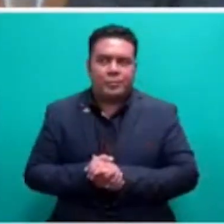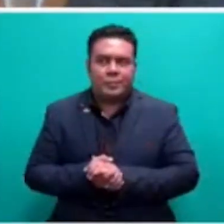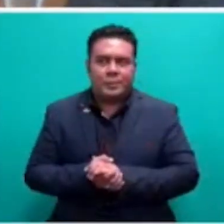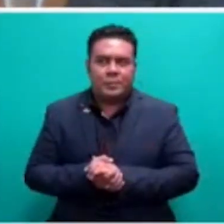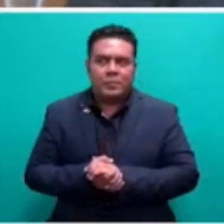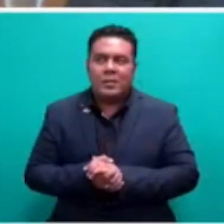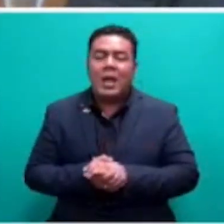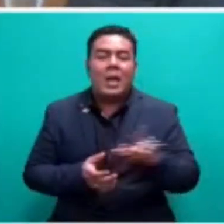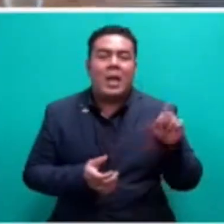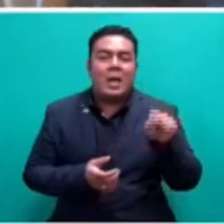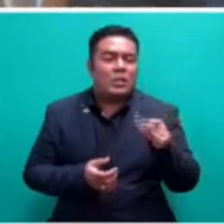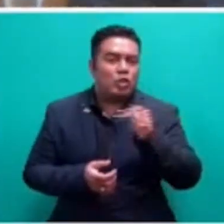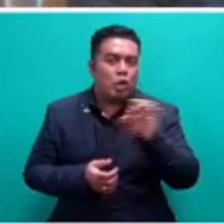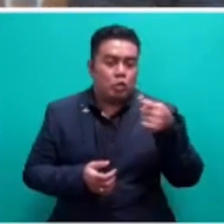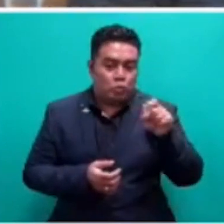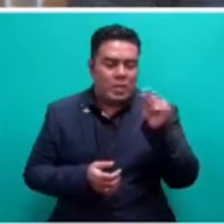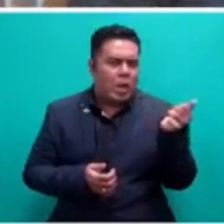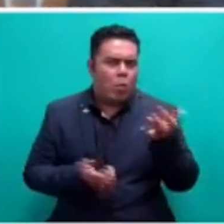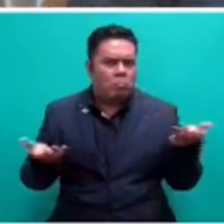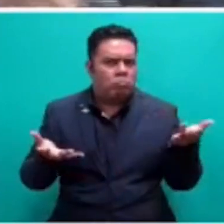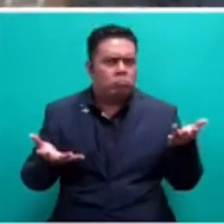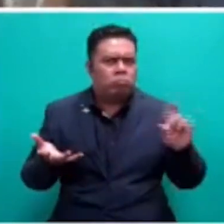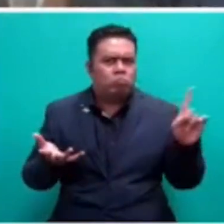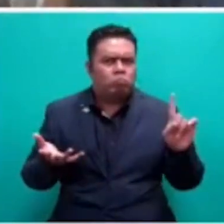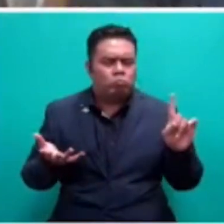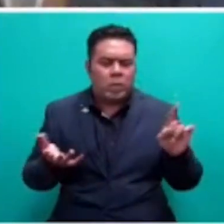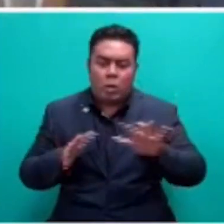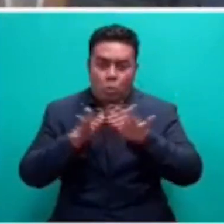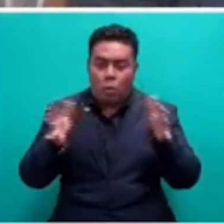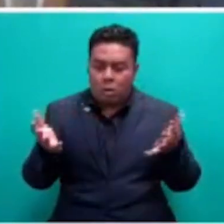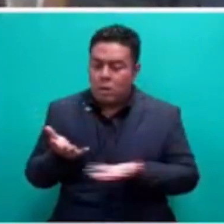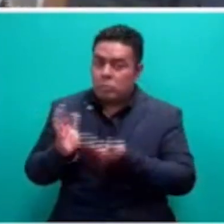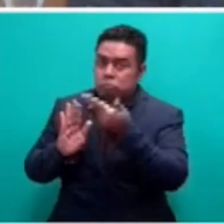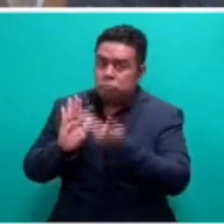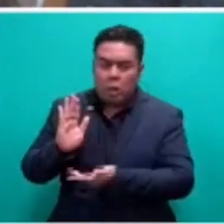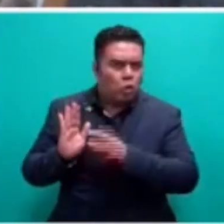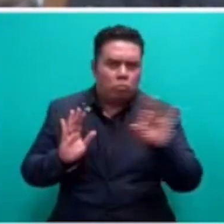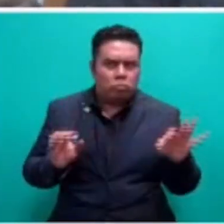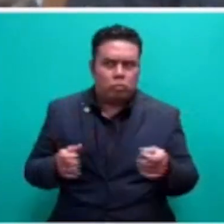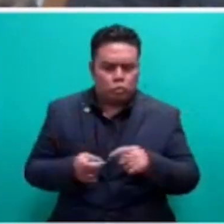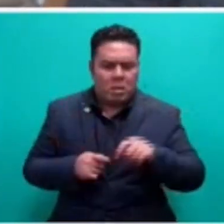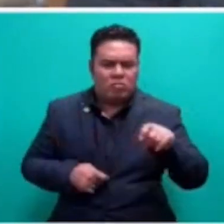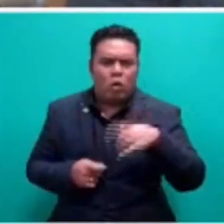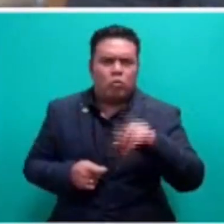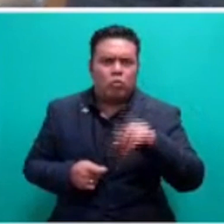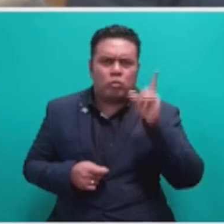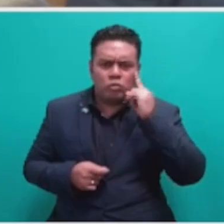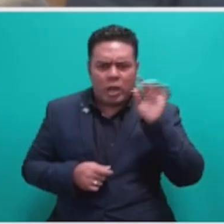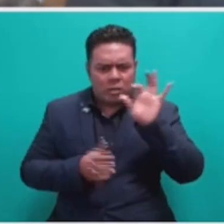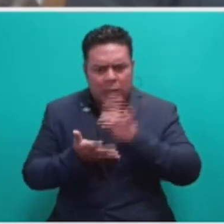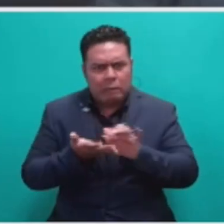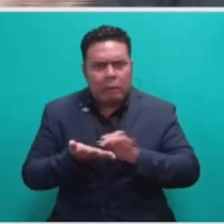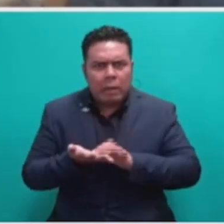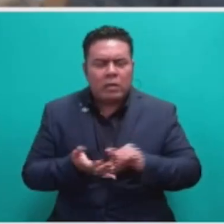and is not used anywhere in the world to measure inflation.